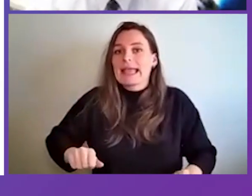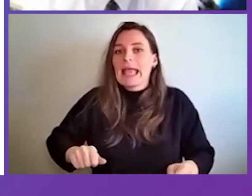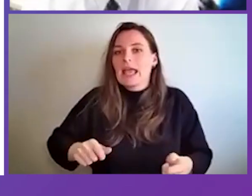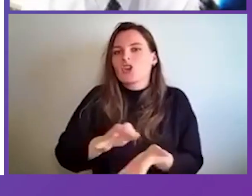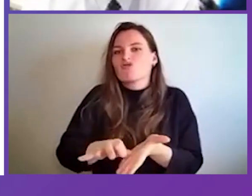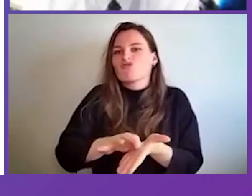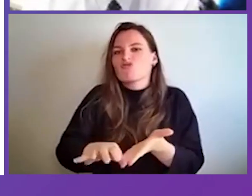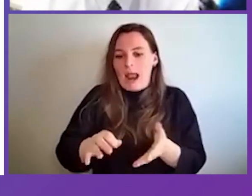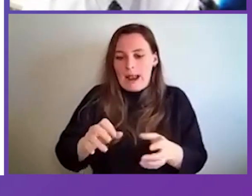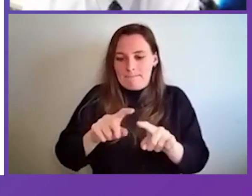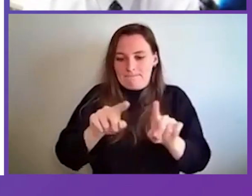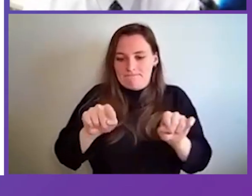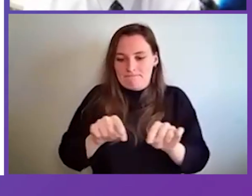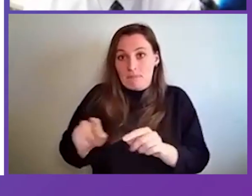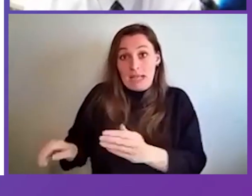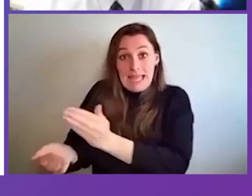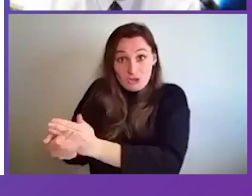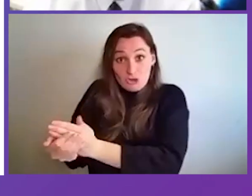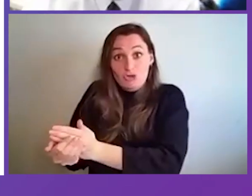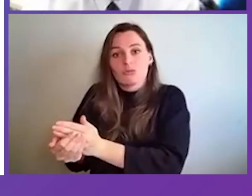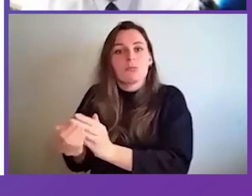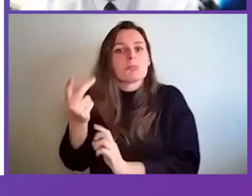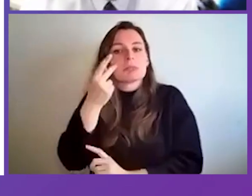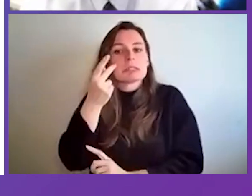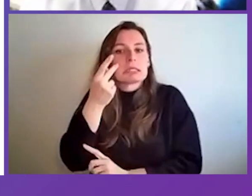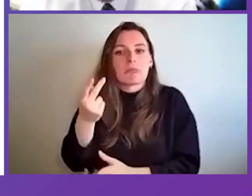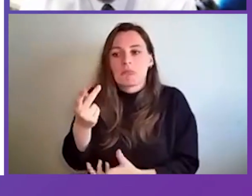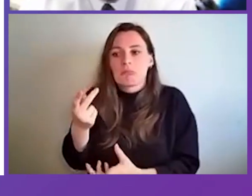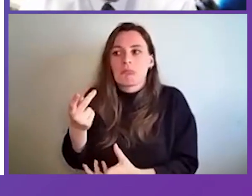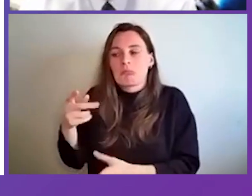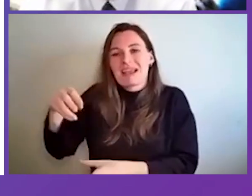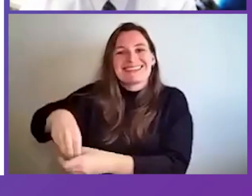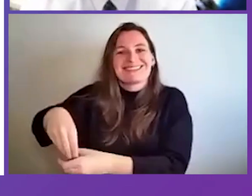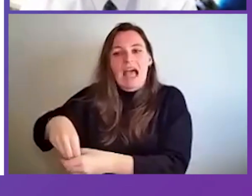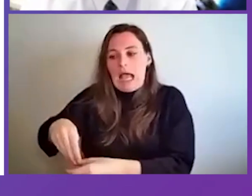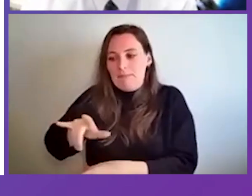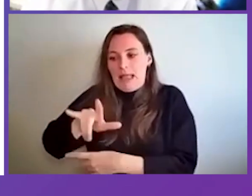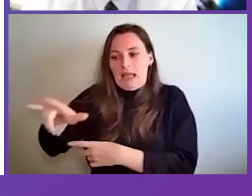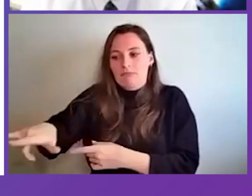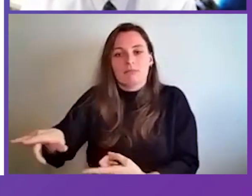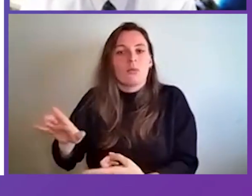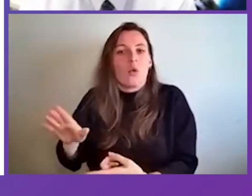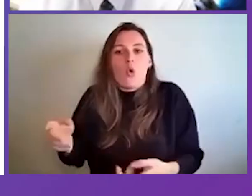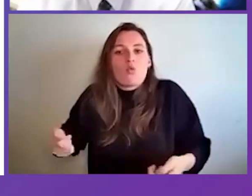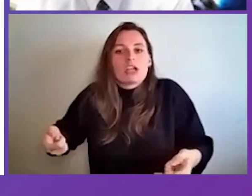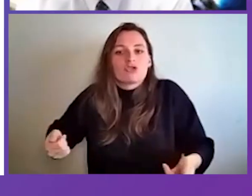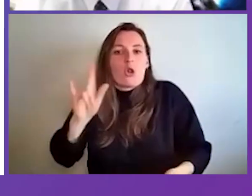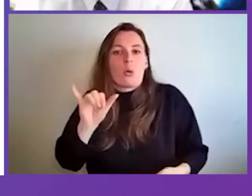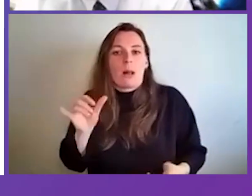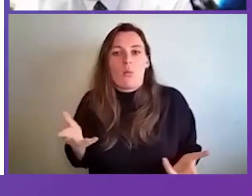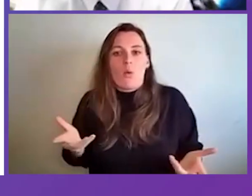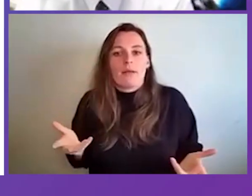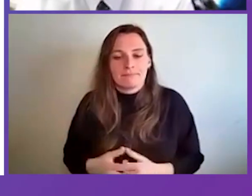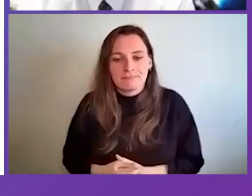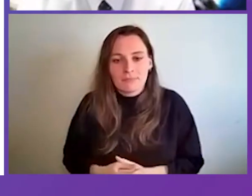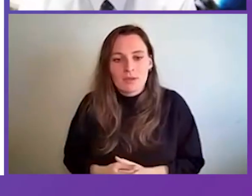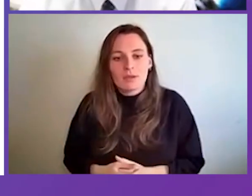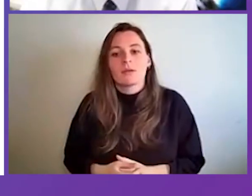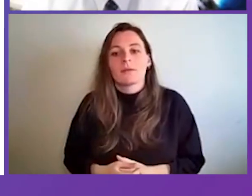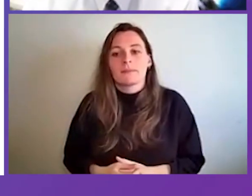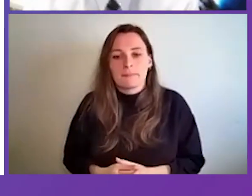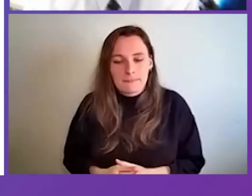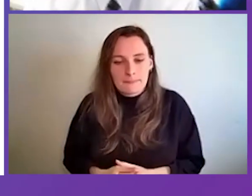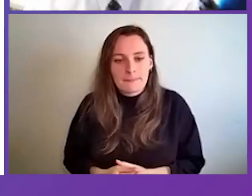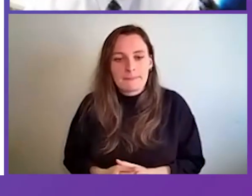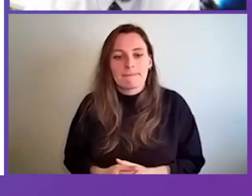happening and how do different different types of aircraft that these are going into affect the risk of